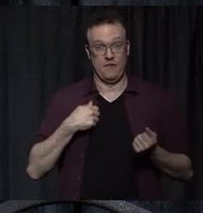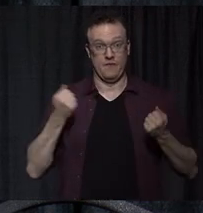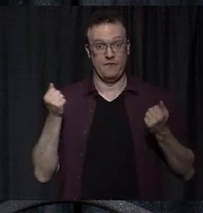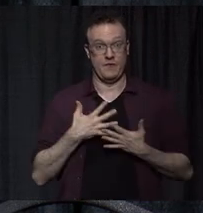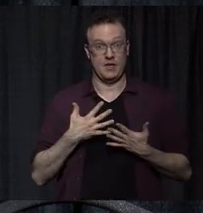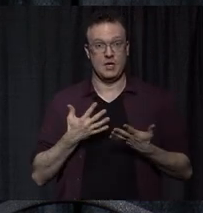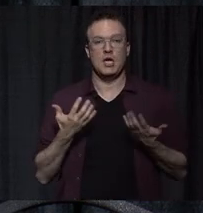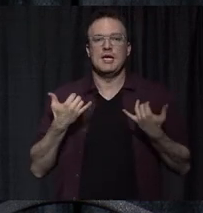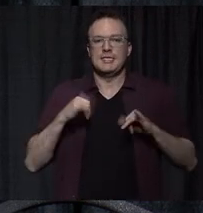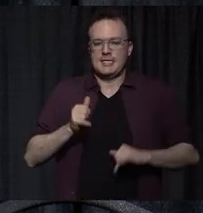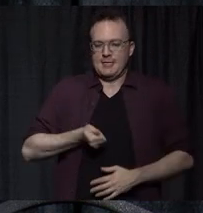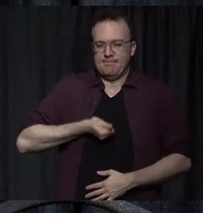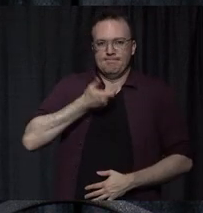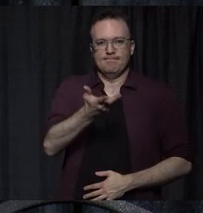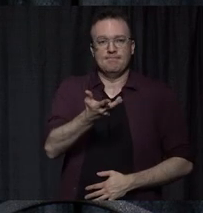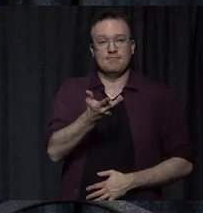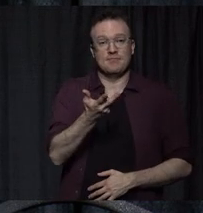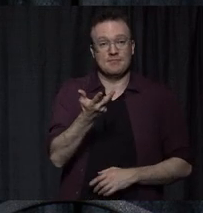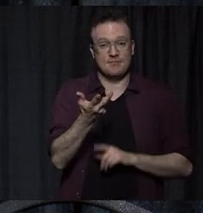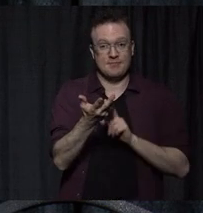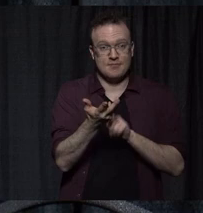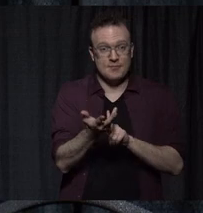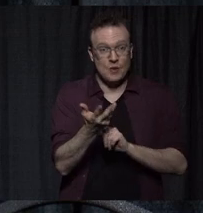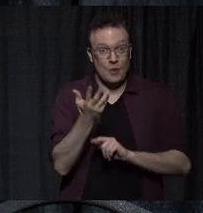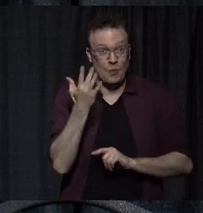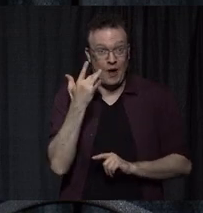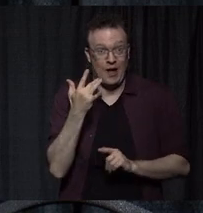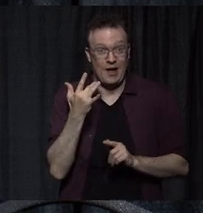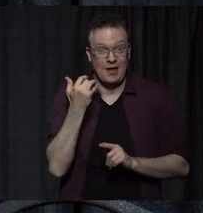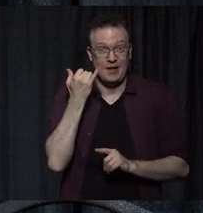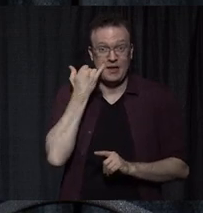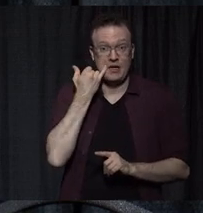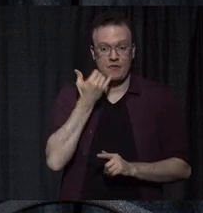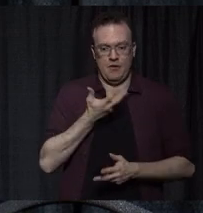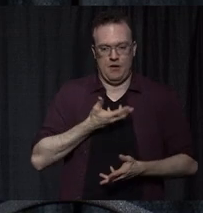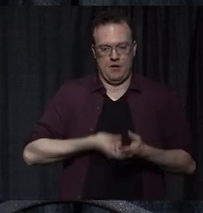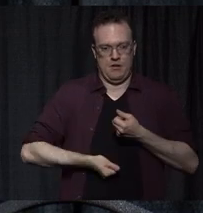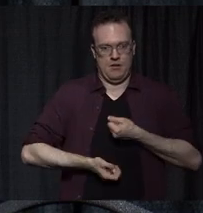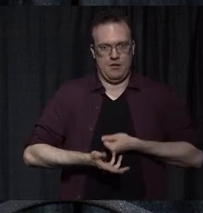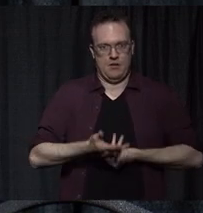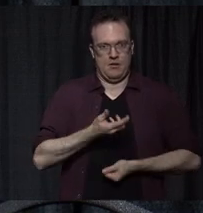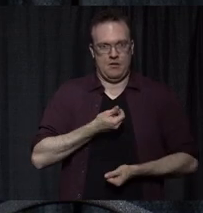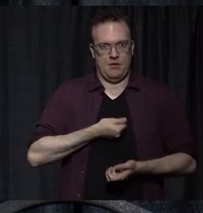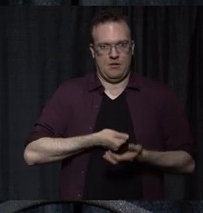speak. Because if you don't speak,